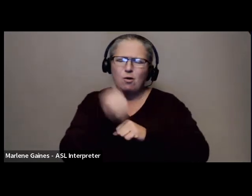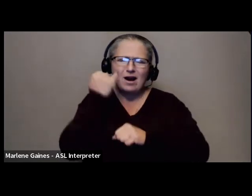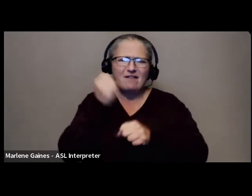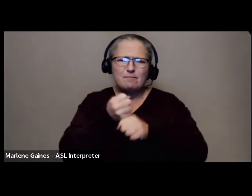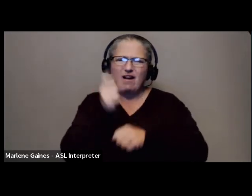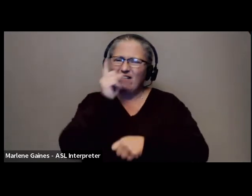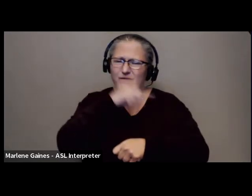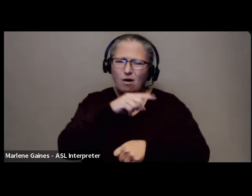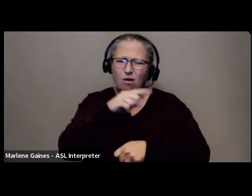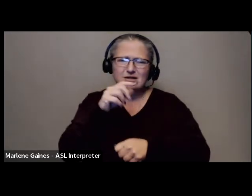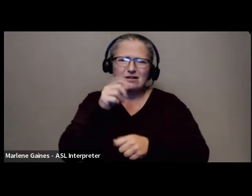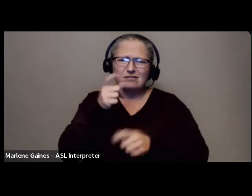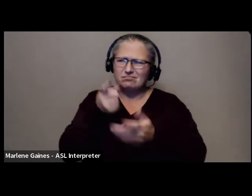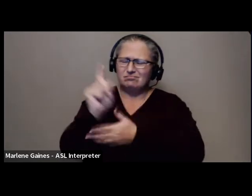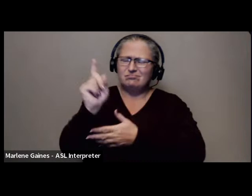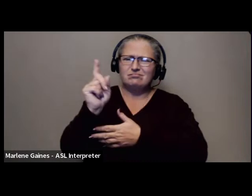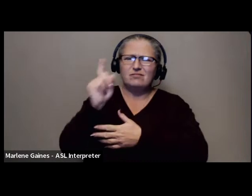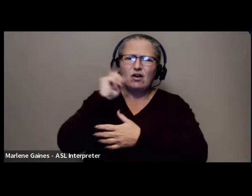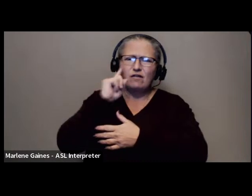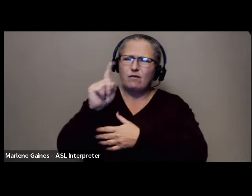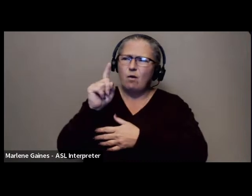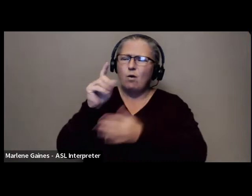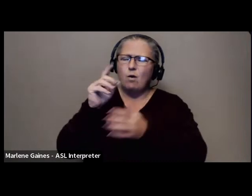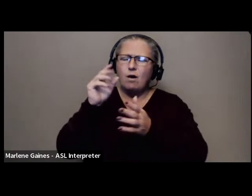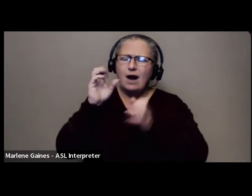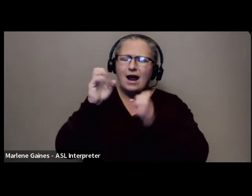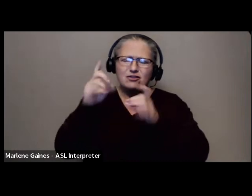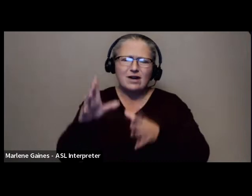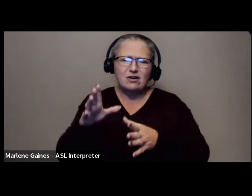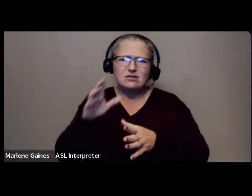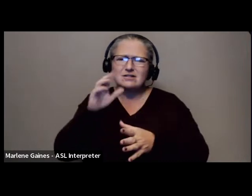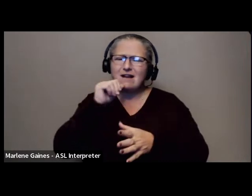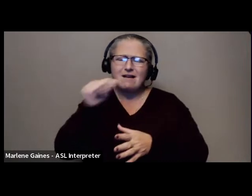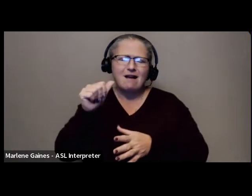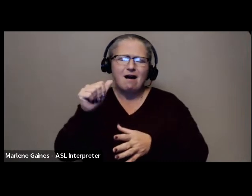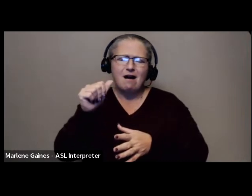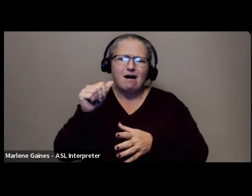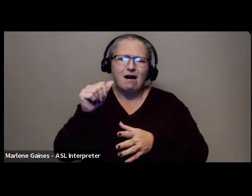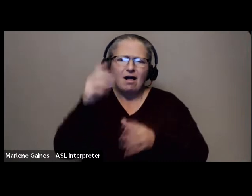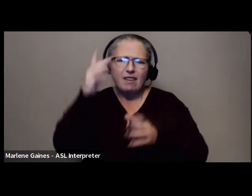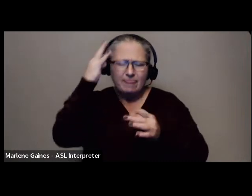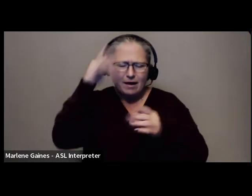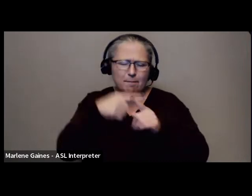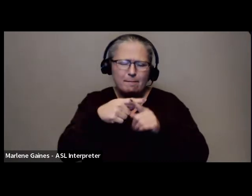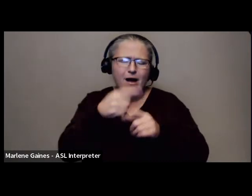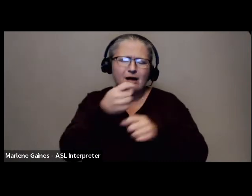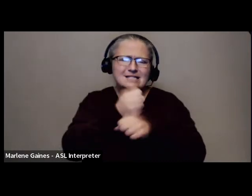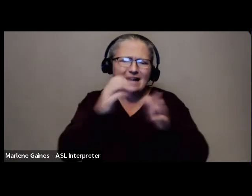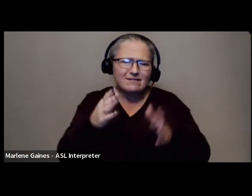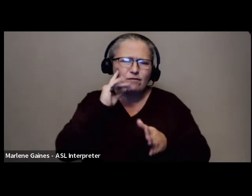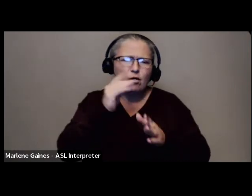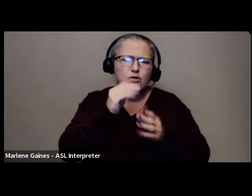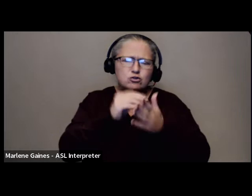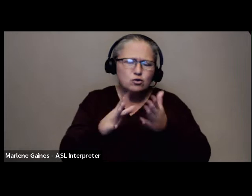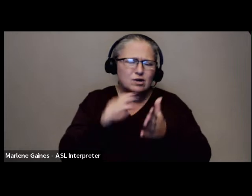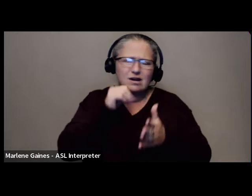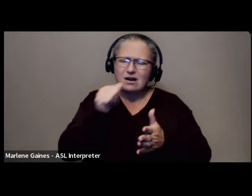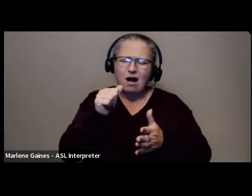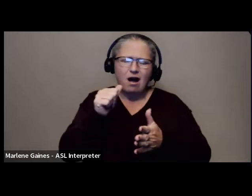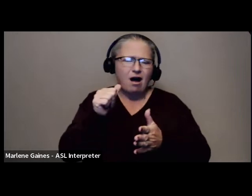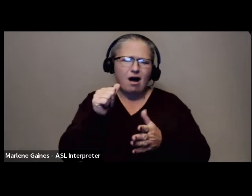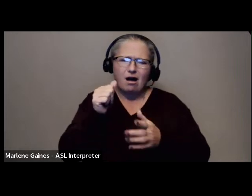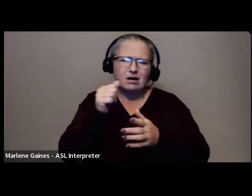accusations about educators' disregard for student safety. It is not supportive to tear down with false accusations of subversion of the